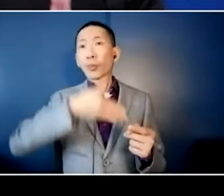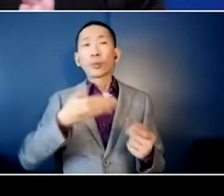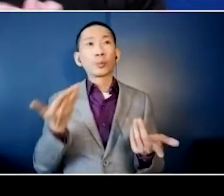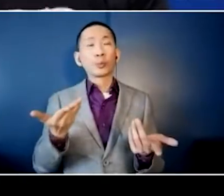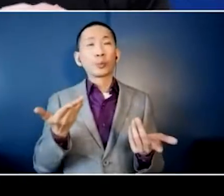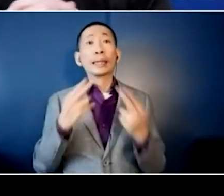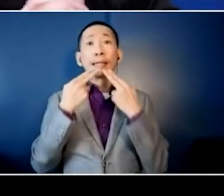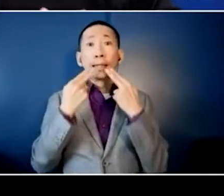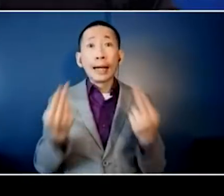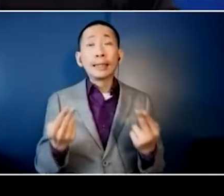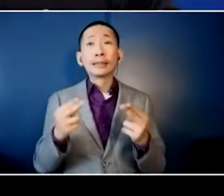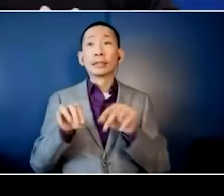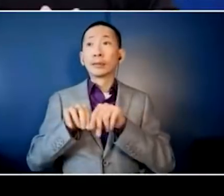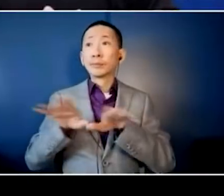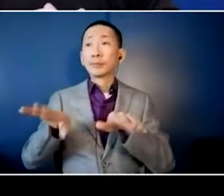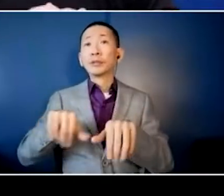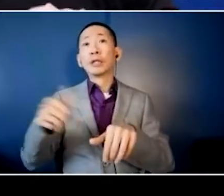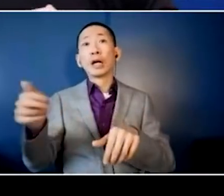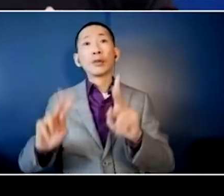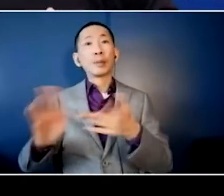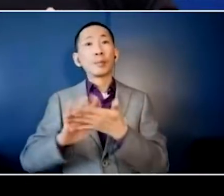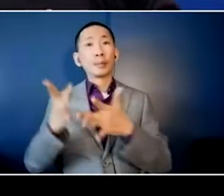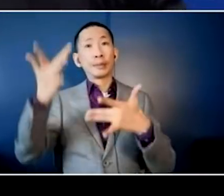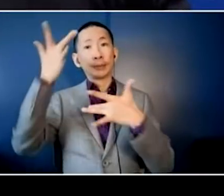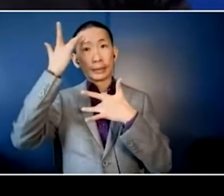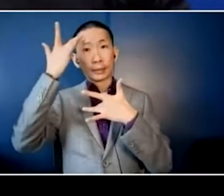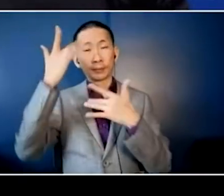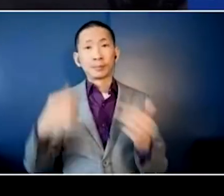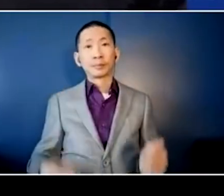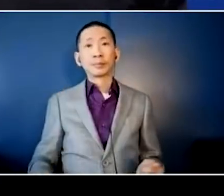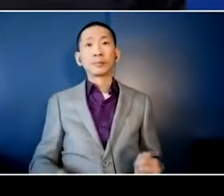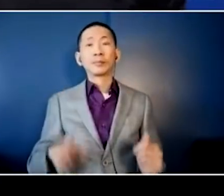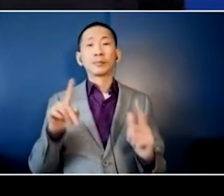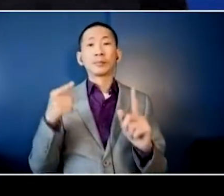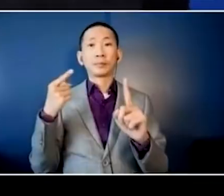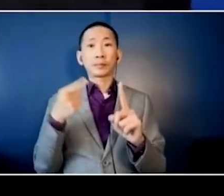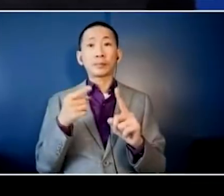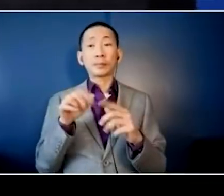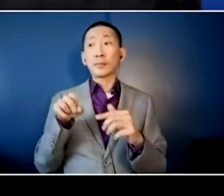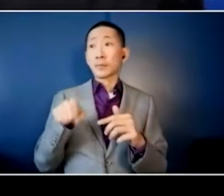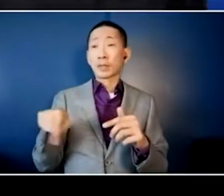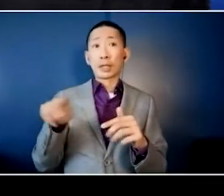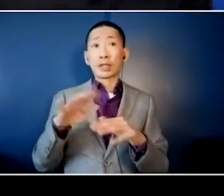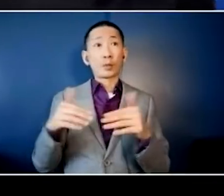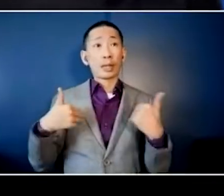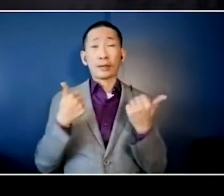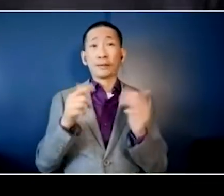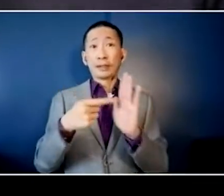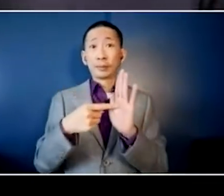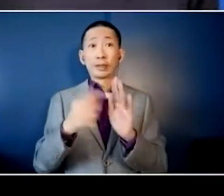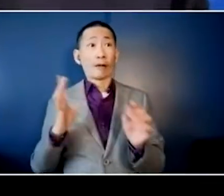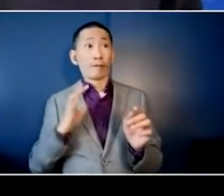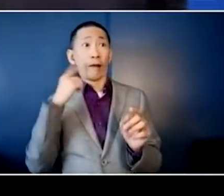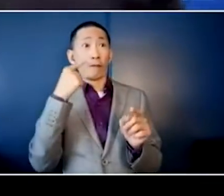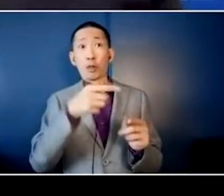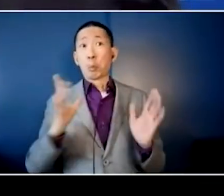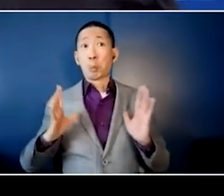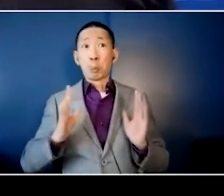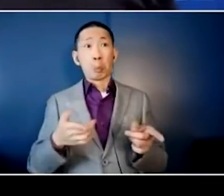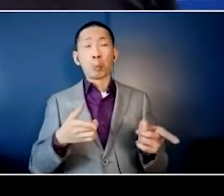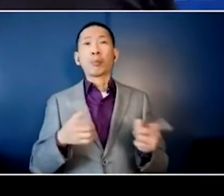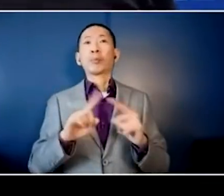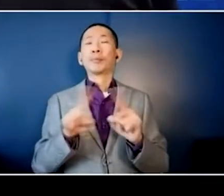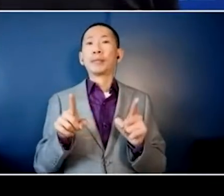innocently infecting other people. Now, the fact that they don't have any symptoms is fine for them, but as